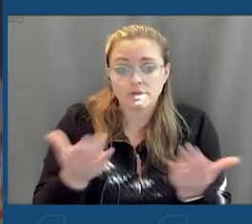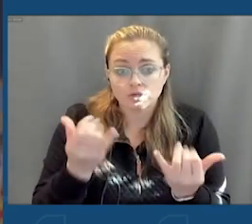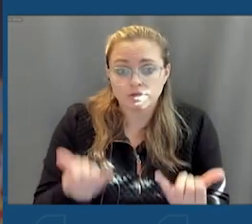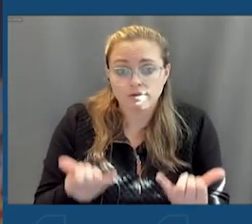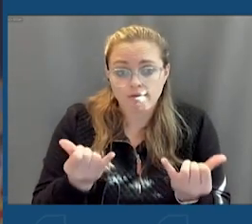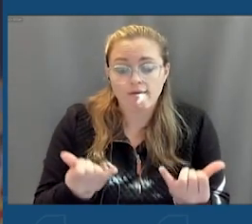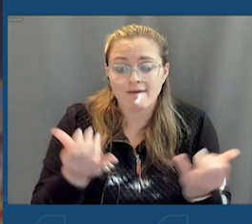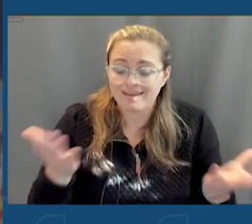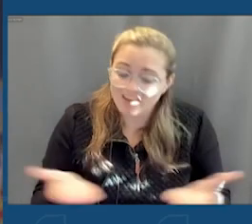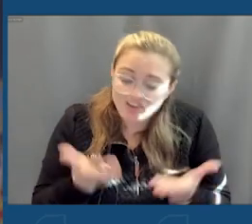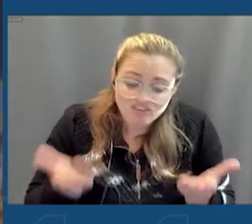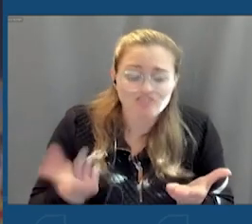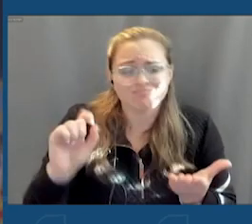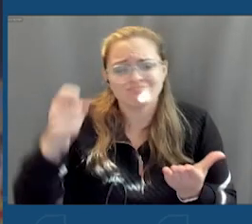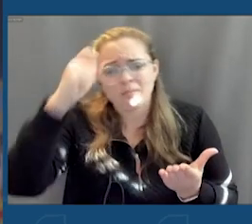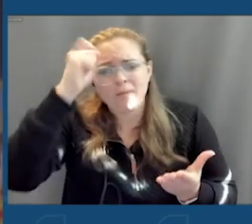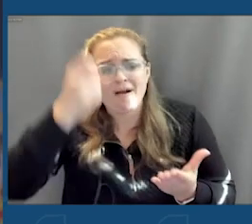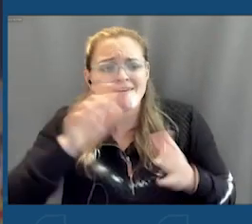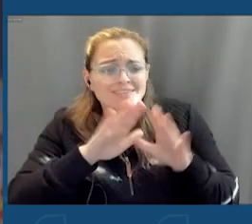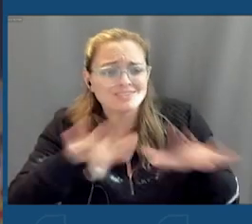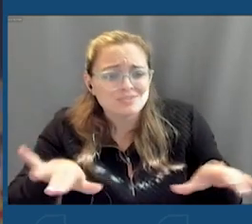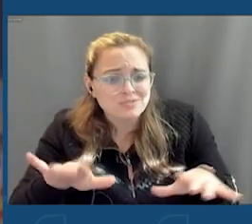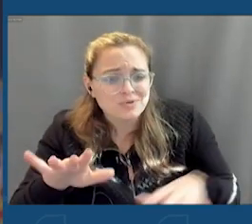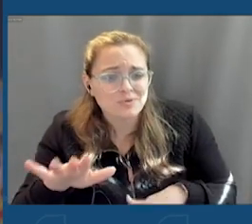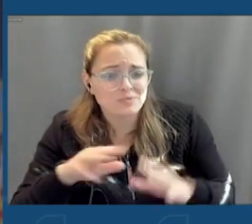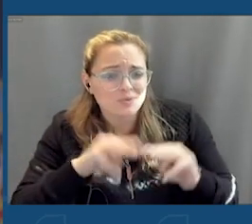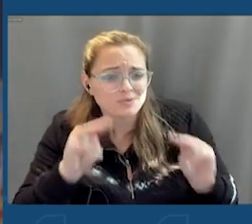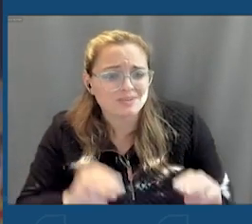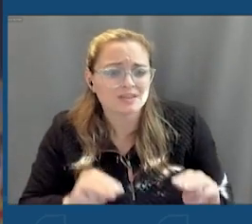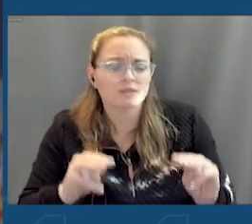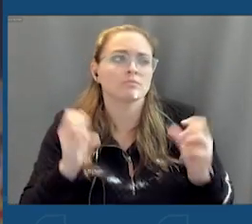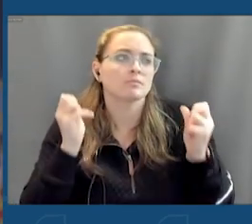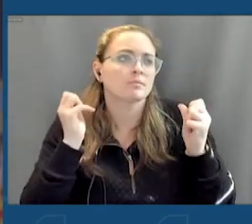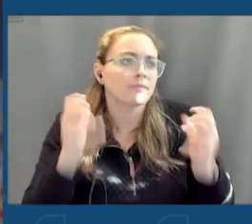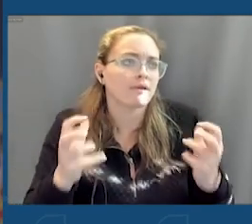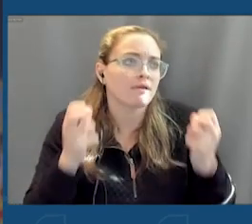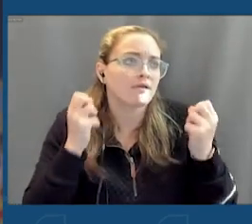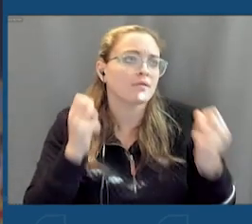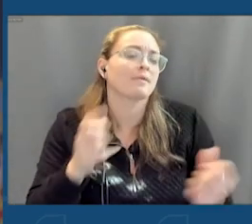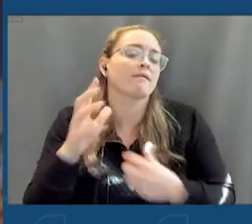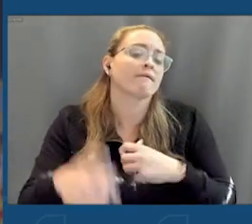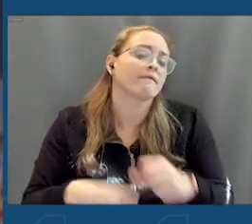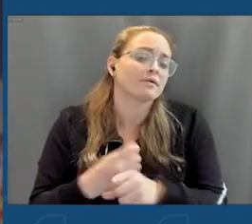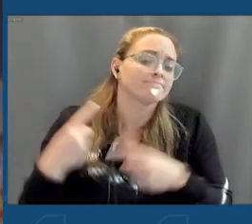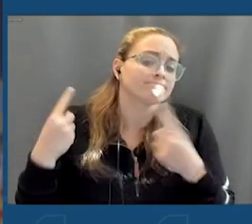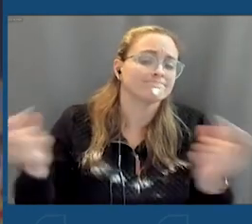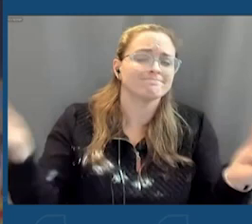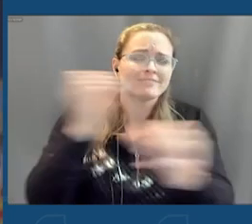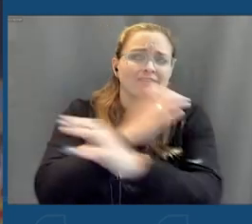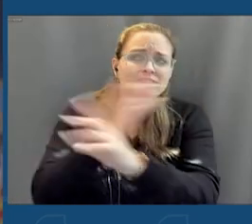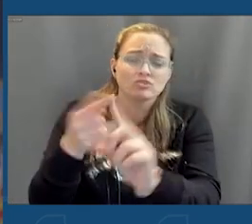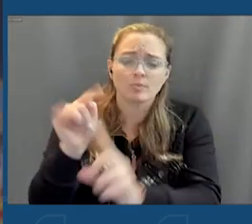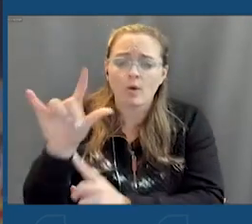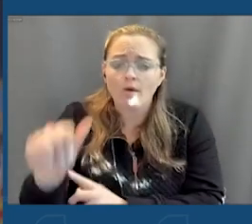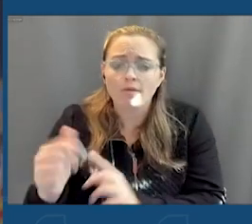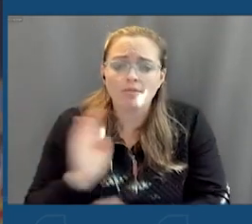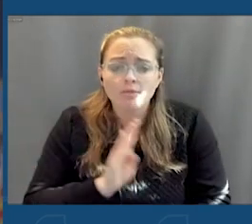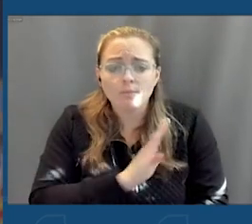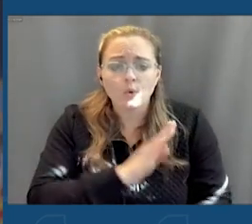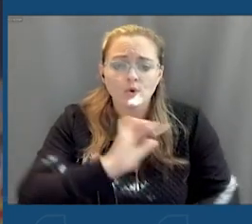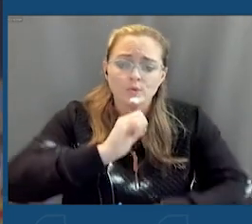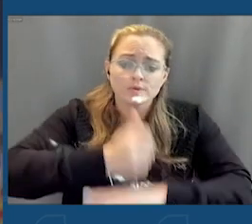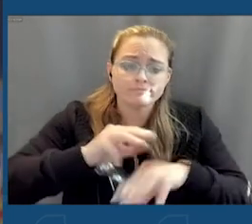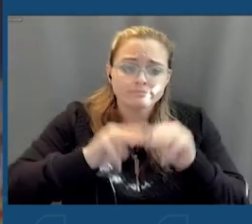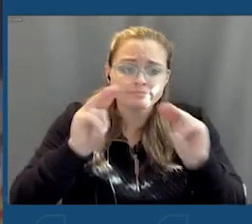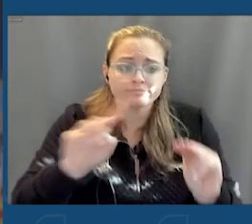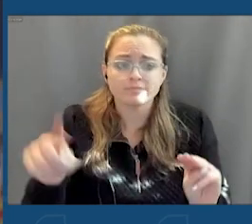here in the Bronx Children's Museum, which it took decades of vision from Carla, the board, to have this museum here. We were the